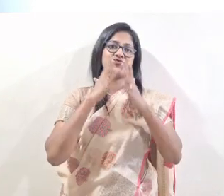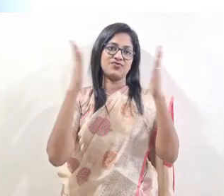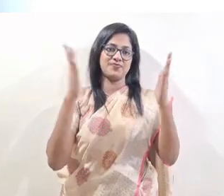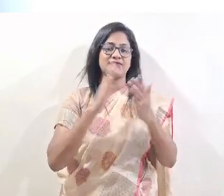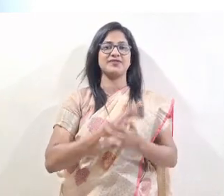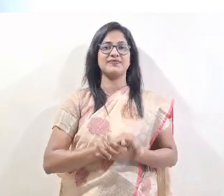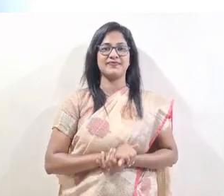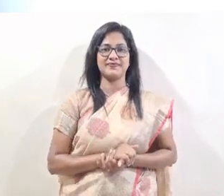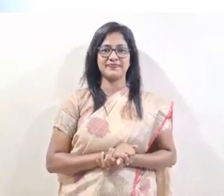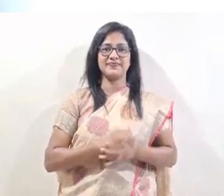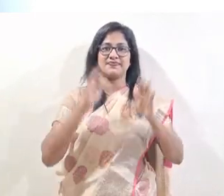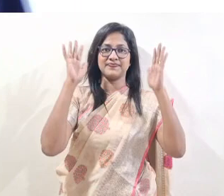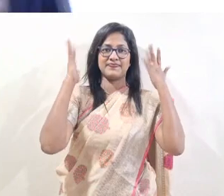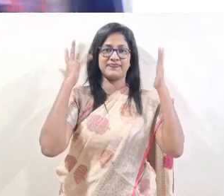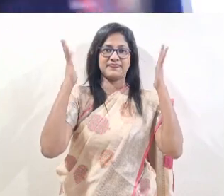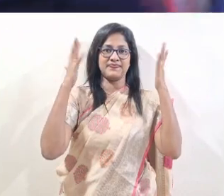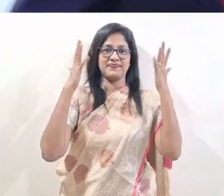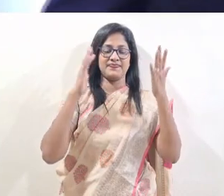much.